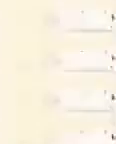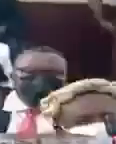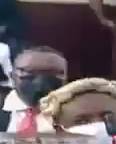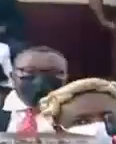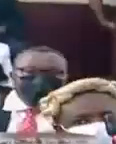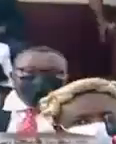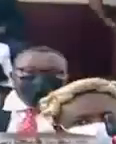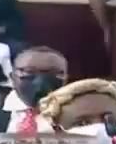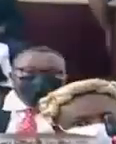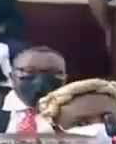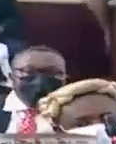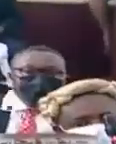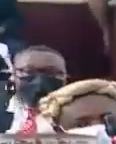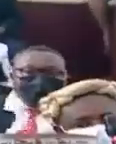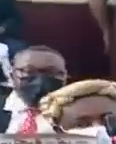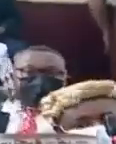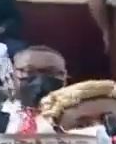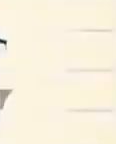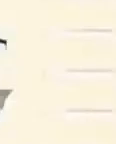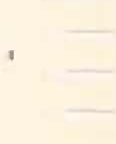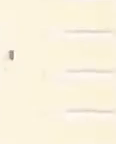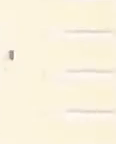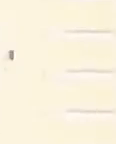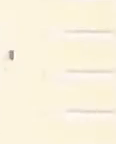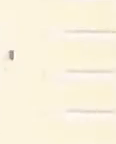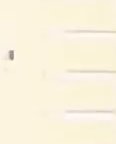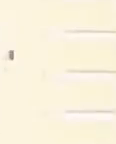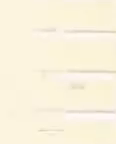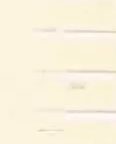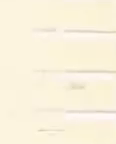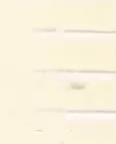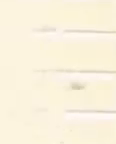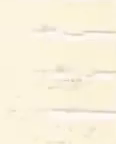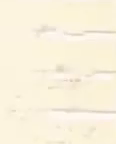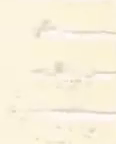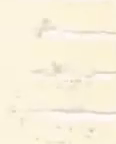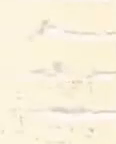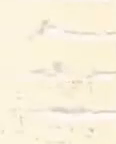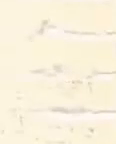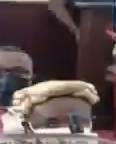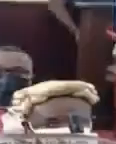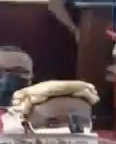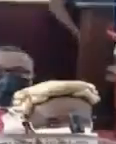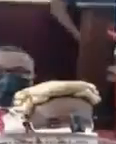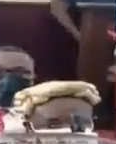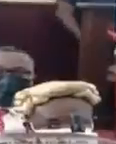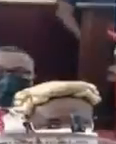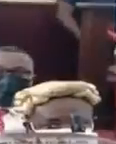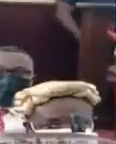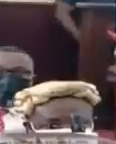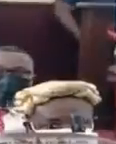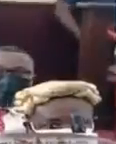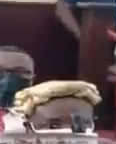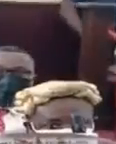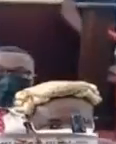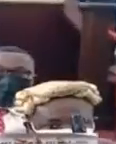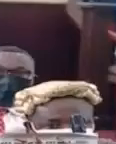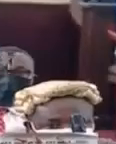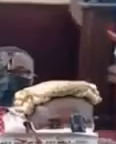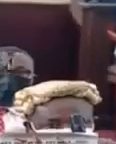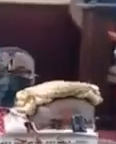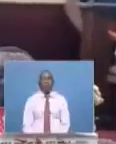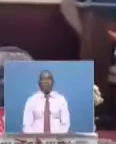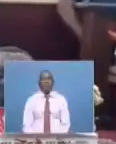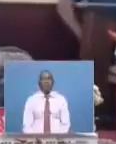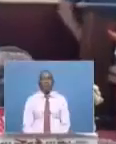have to do with different factual circumstances, but the principle